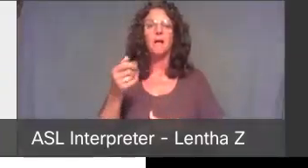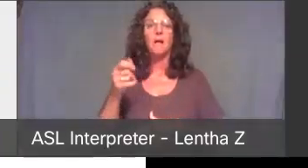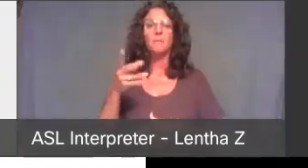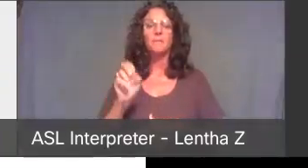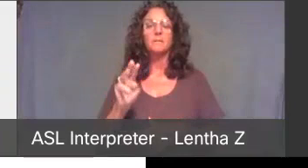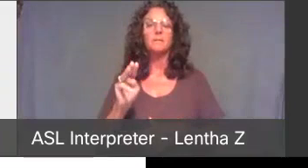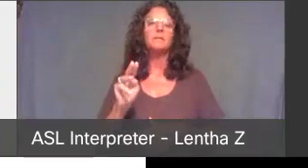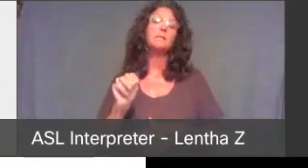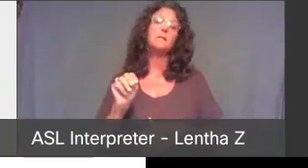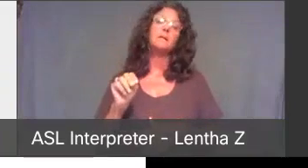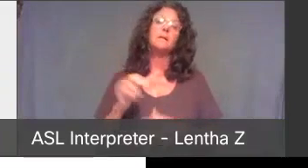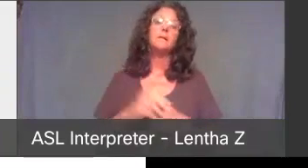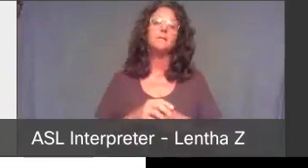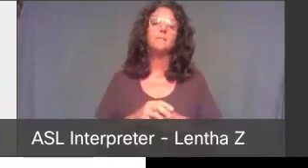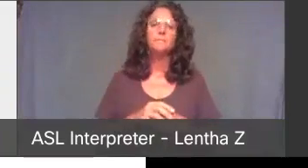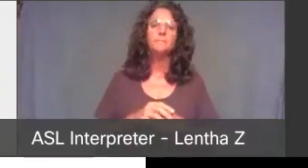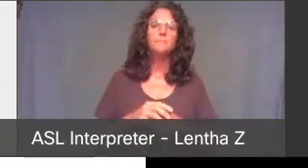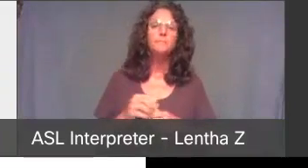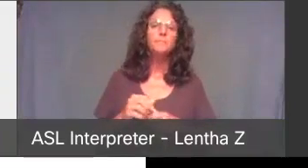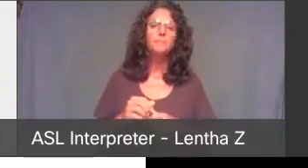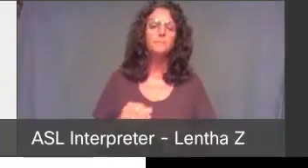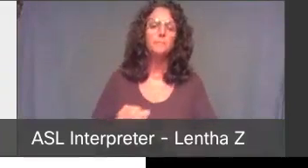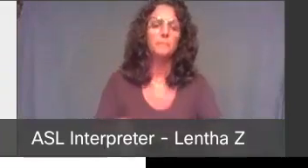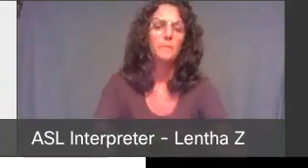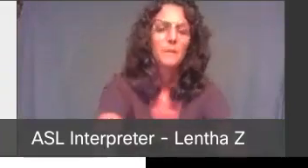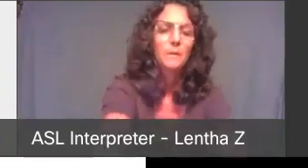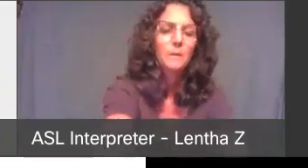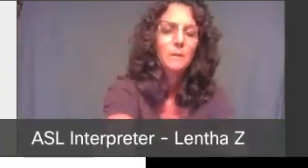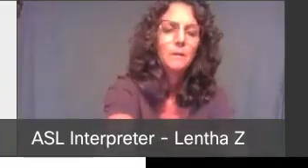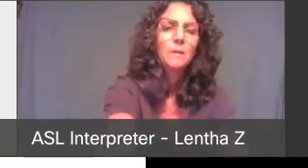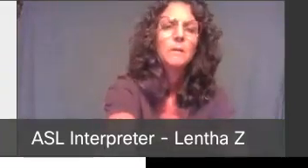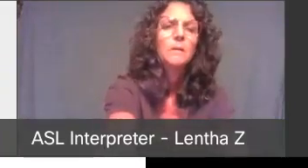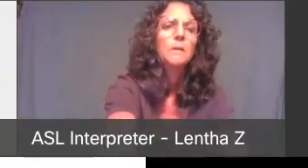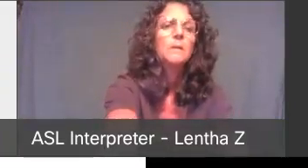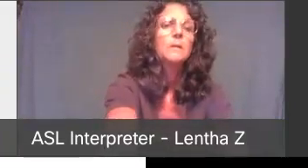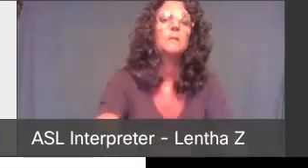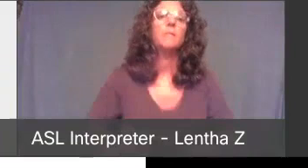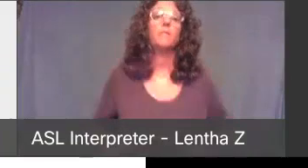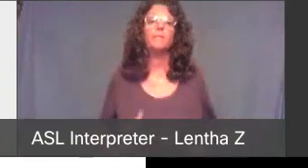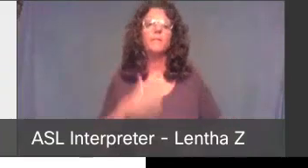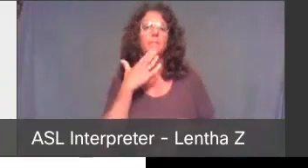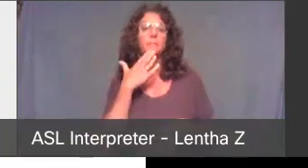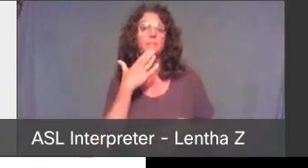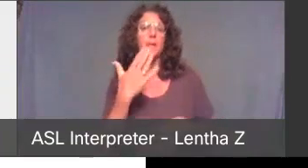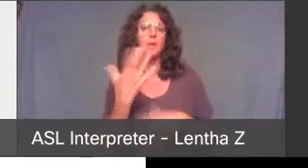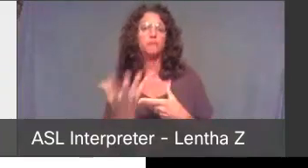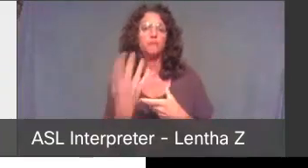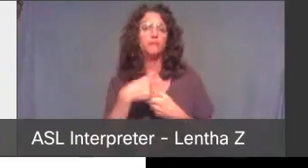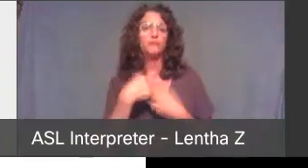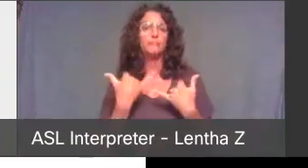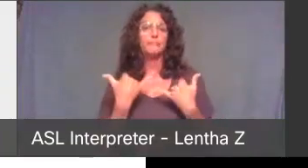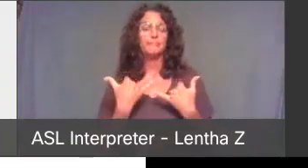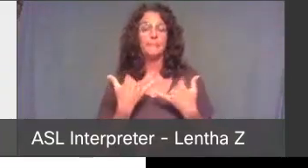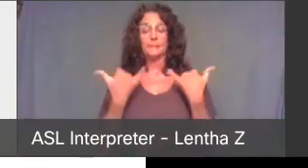Disabilities Council, and I want to thank you for joining us today. This is the last session